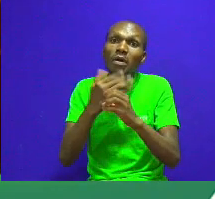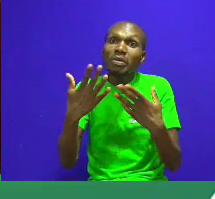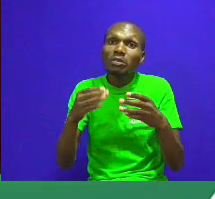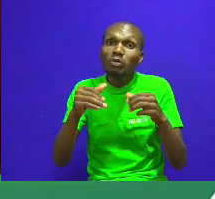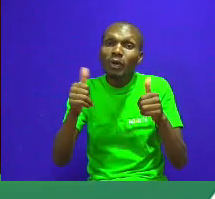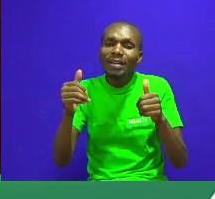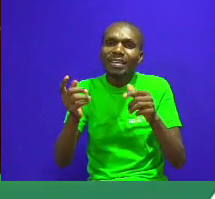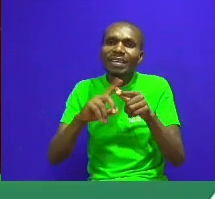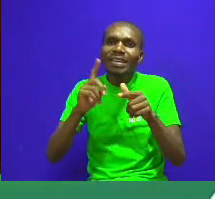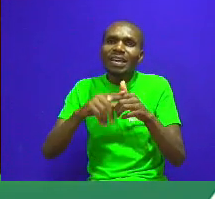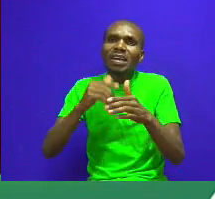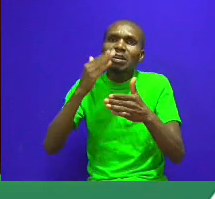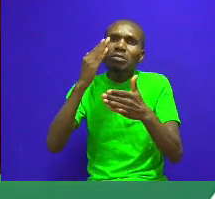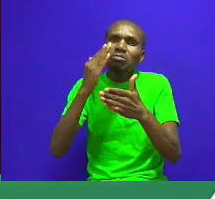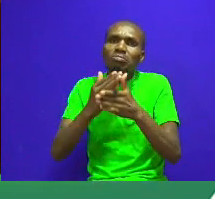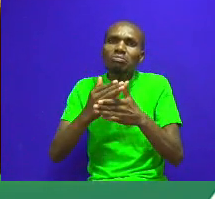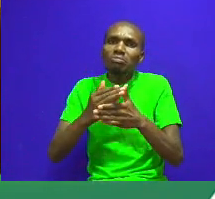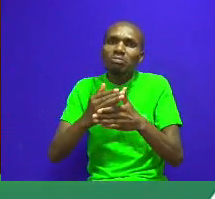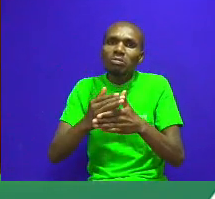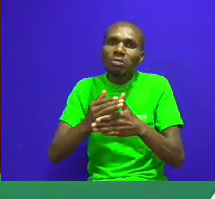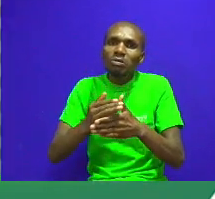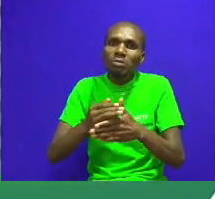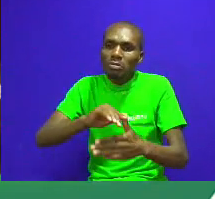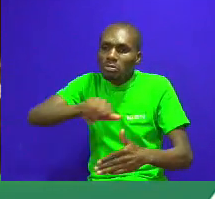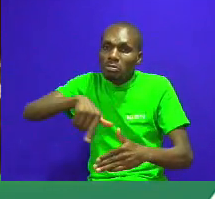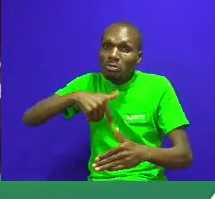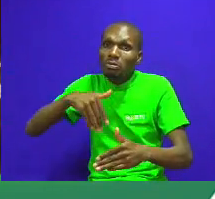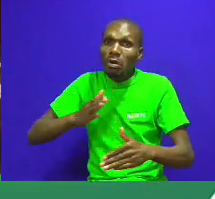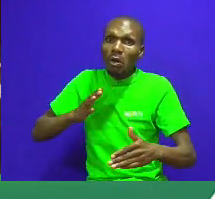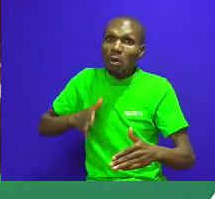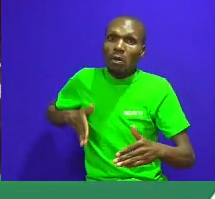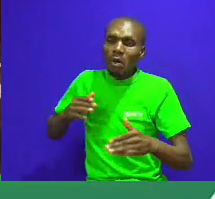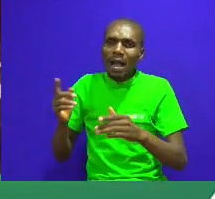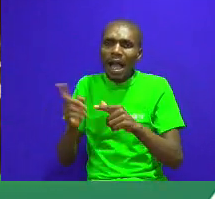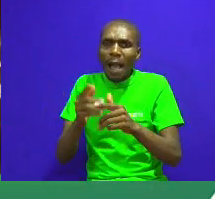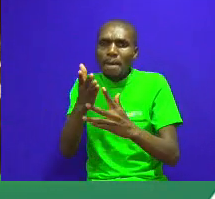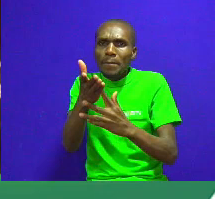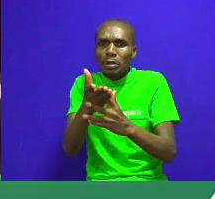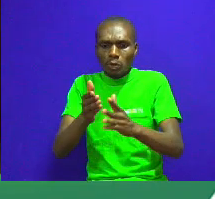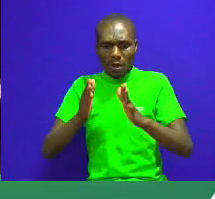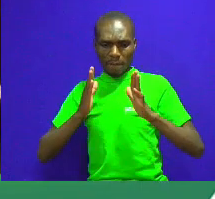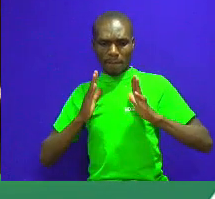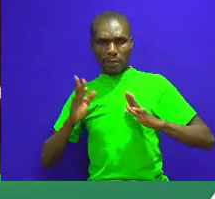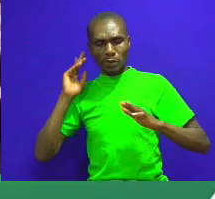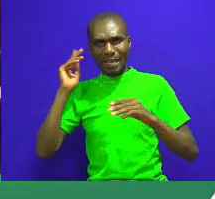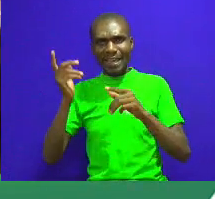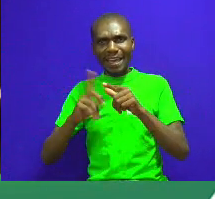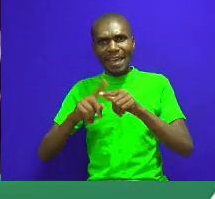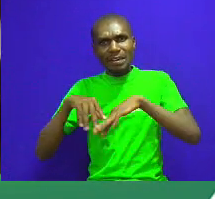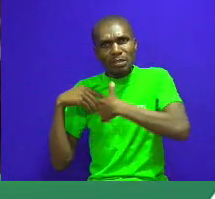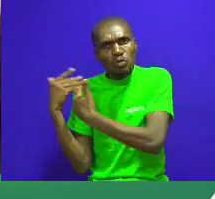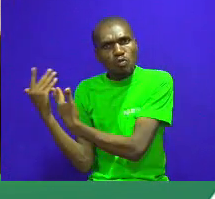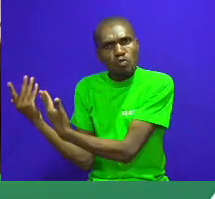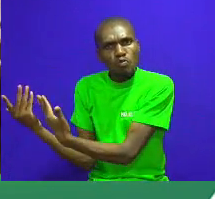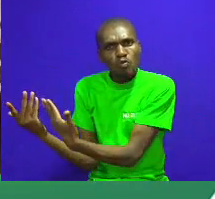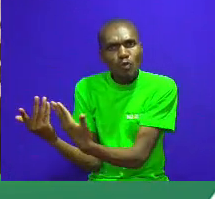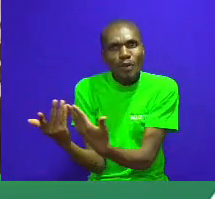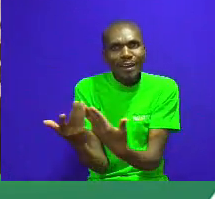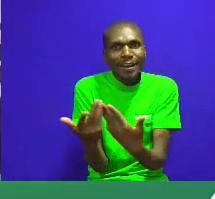indeed local bread supermarket chains can be able to make it. Gati yaba minyukuru warokongoru wa Gusii ni gobali gani diyoku igoro wedu